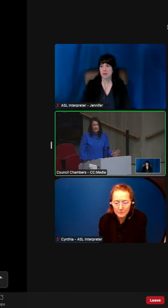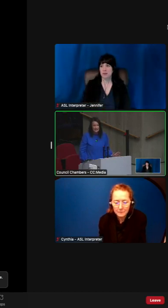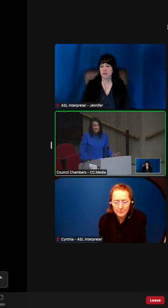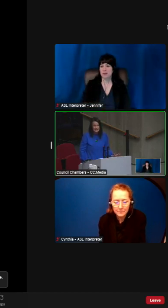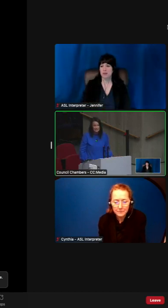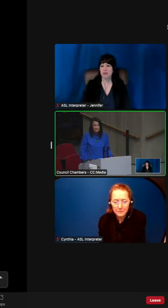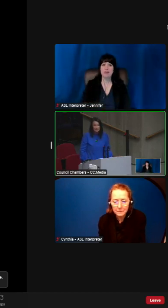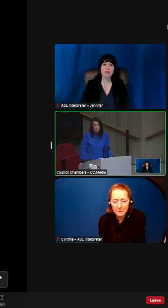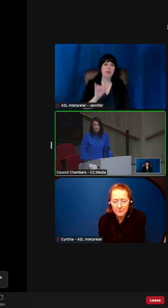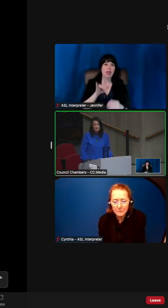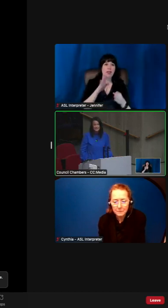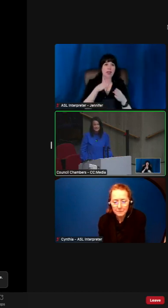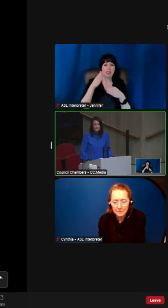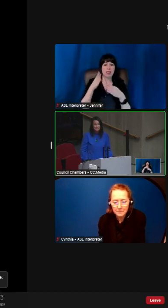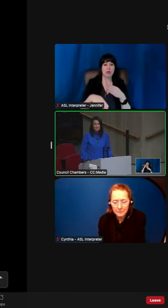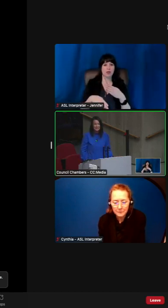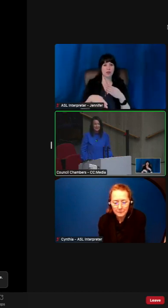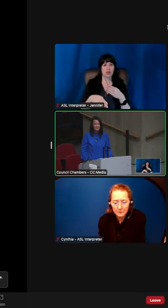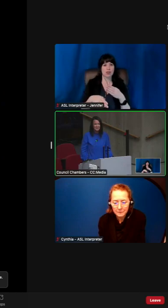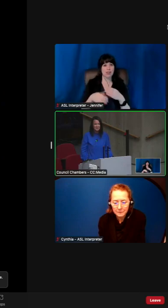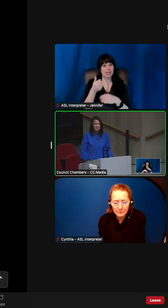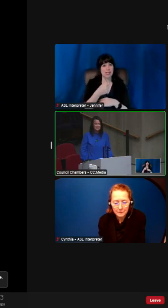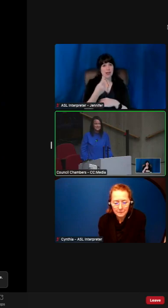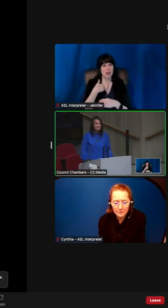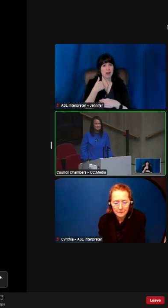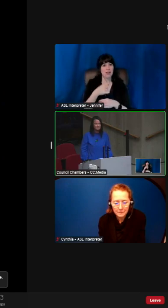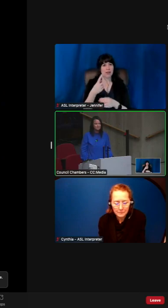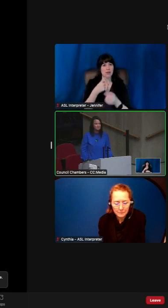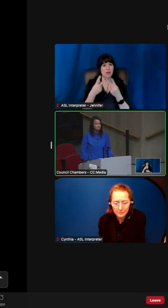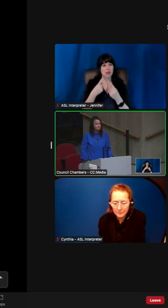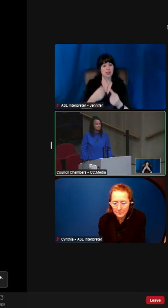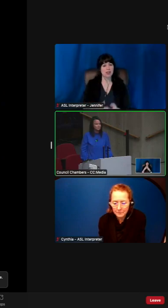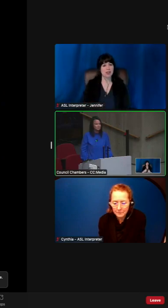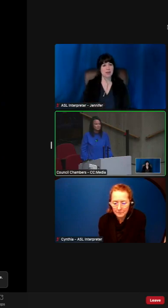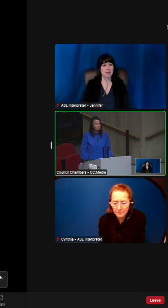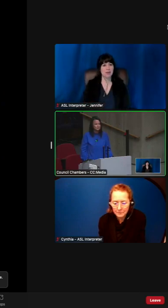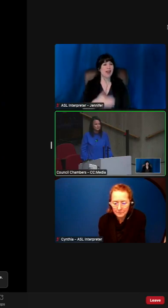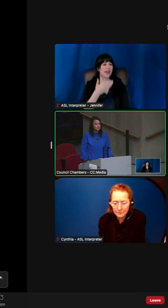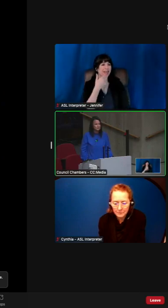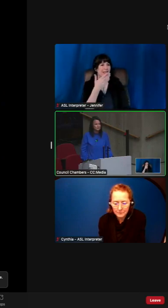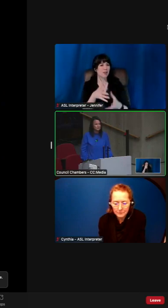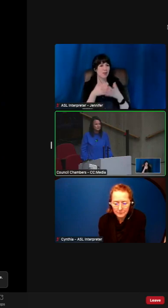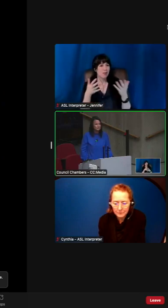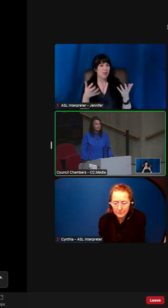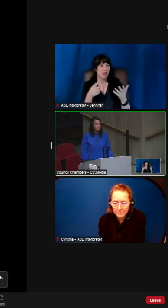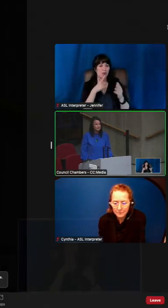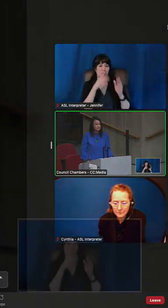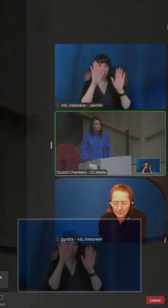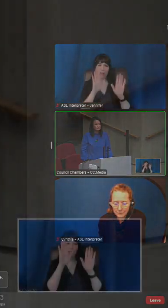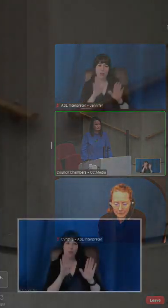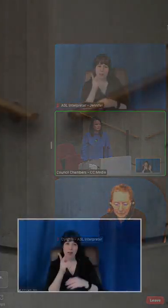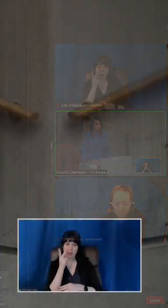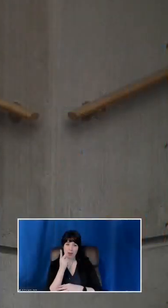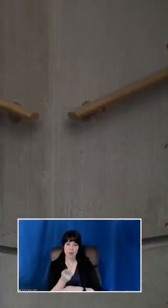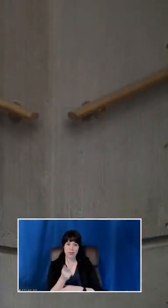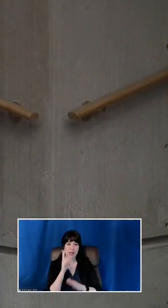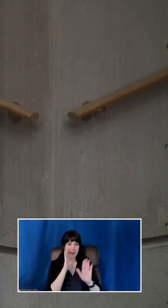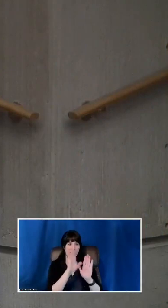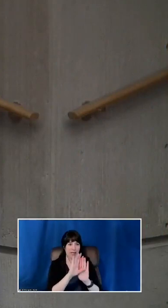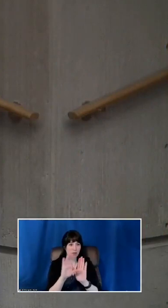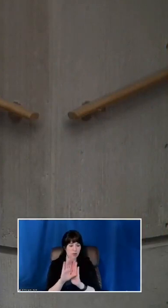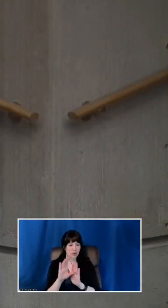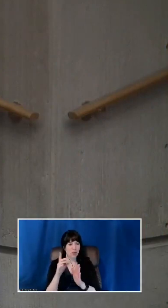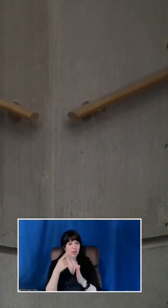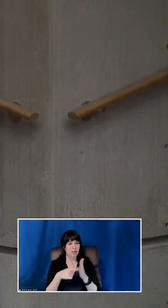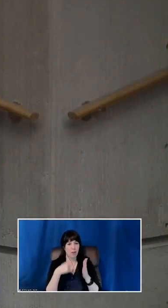2024. And that's the conclusion. Does anybody have any questions? Thank you so much. That was really great to be able to see pictures of what